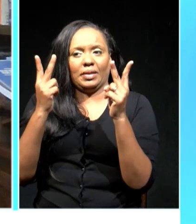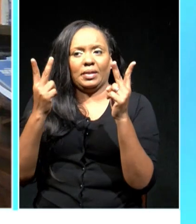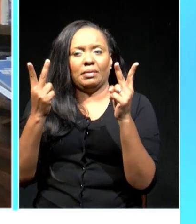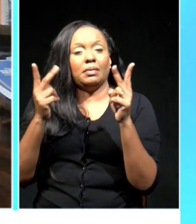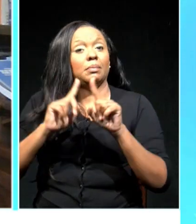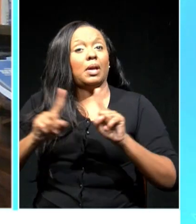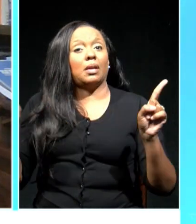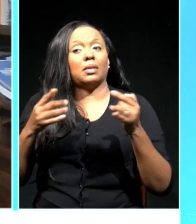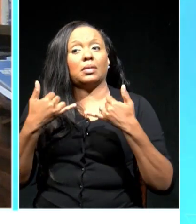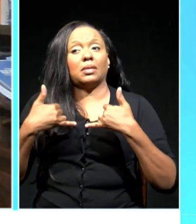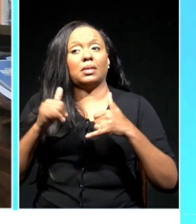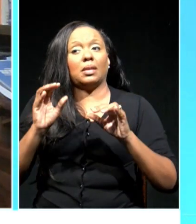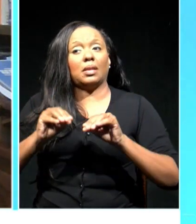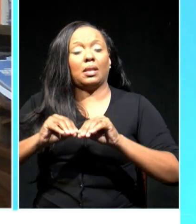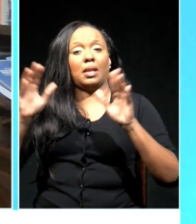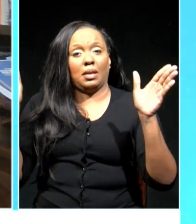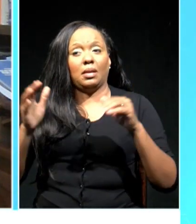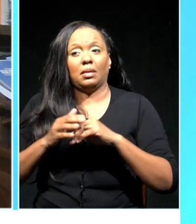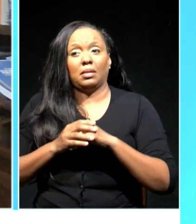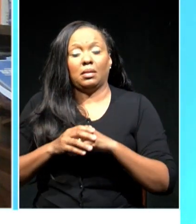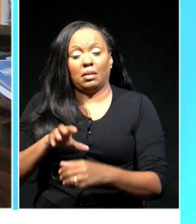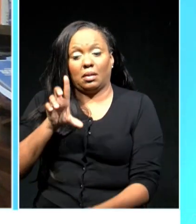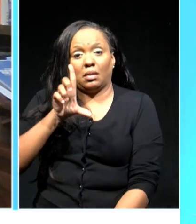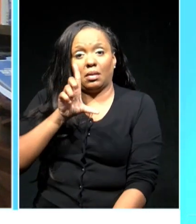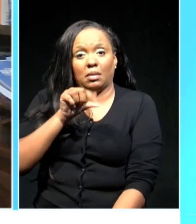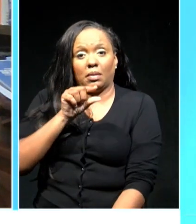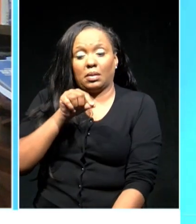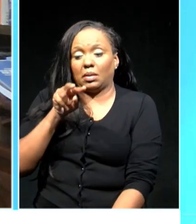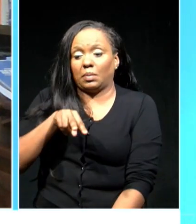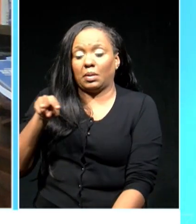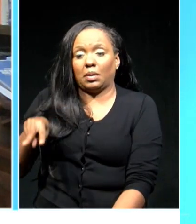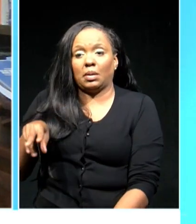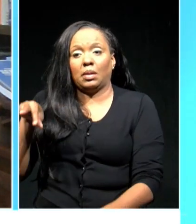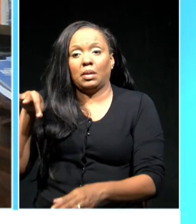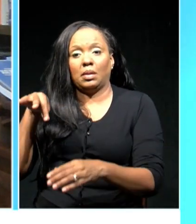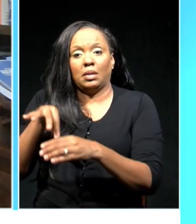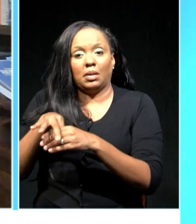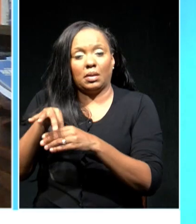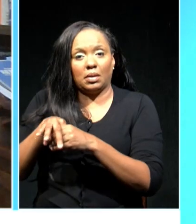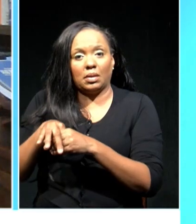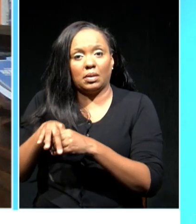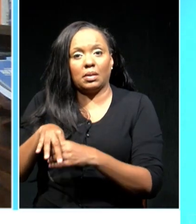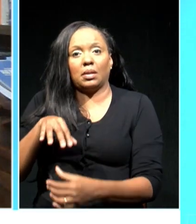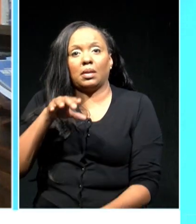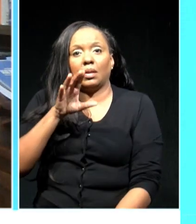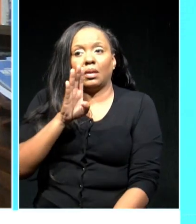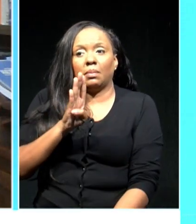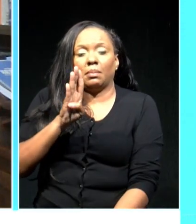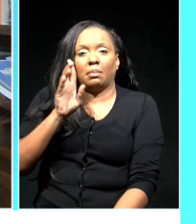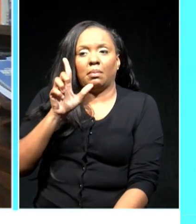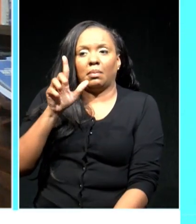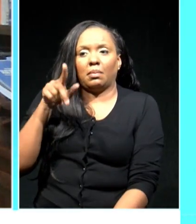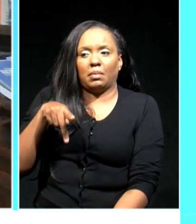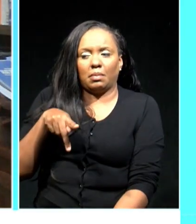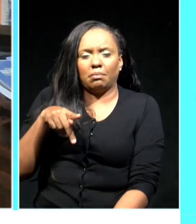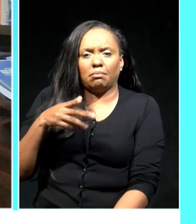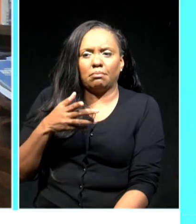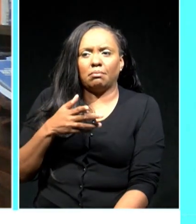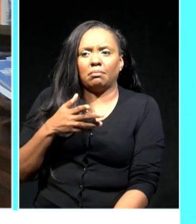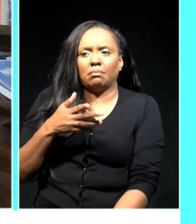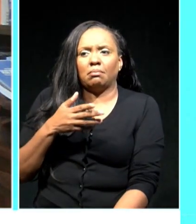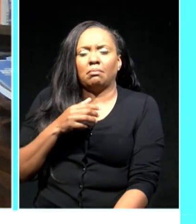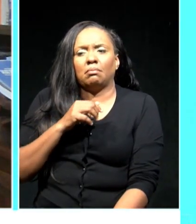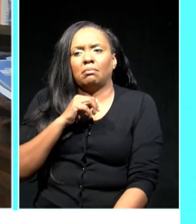clear that in the 2022 elections, the Barbados Labour Party was not able to